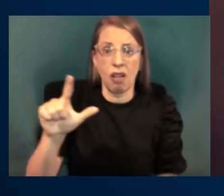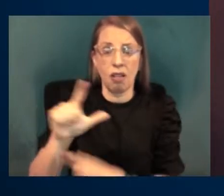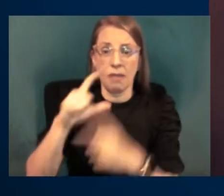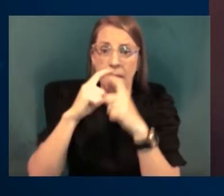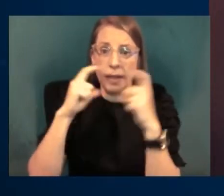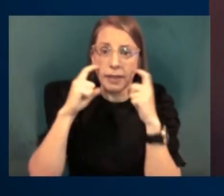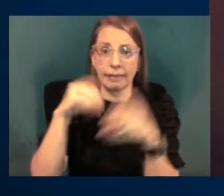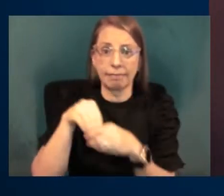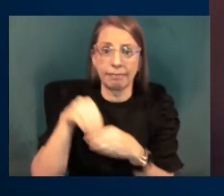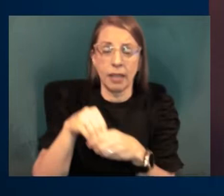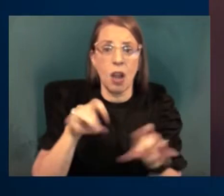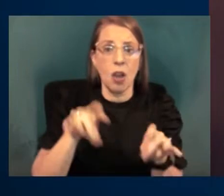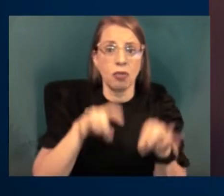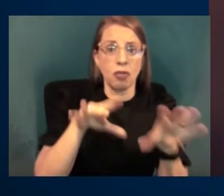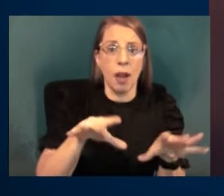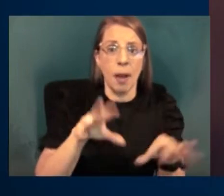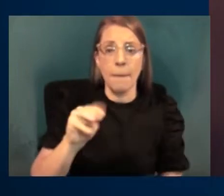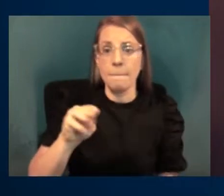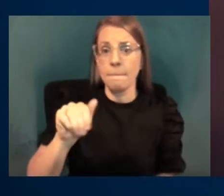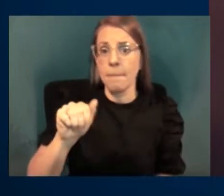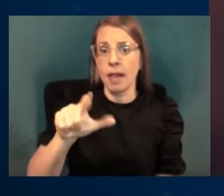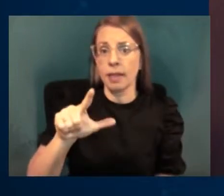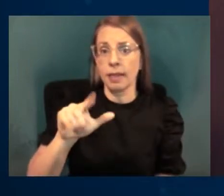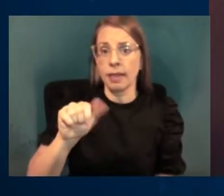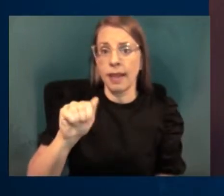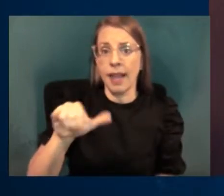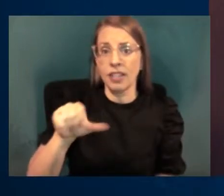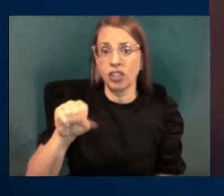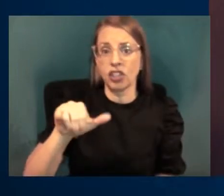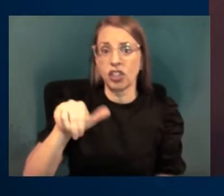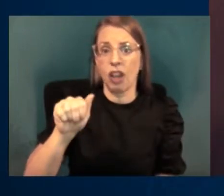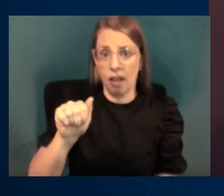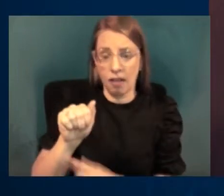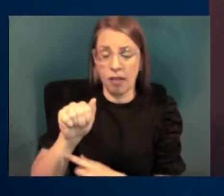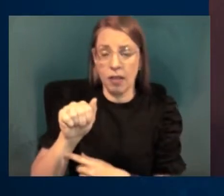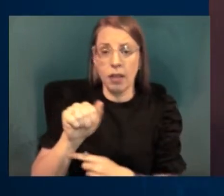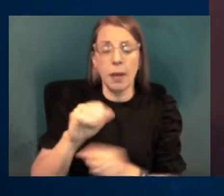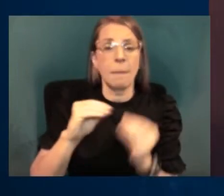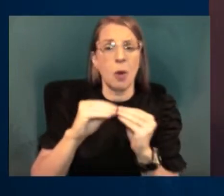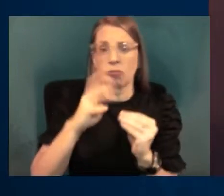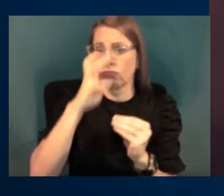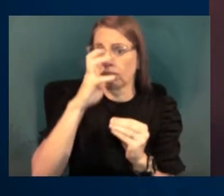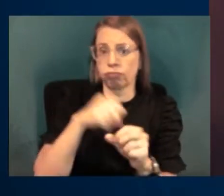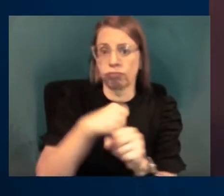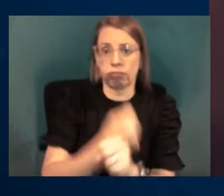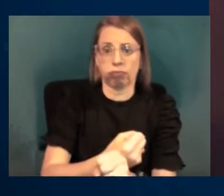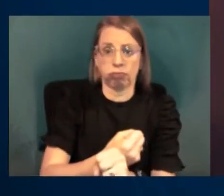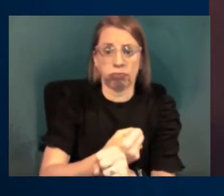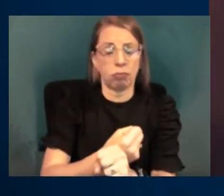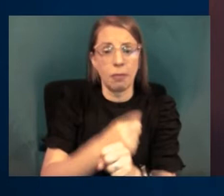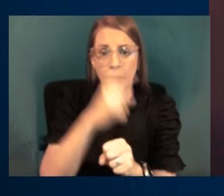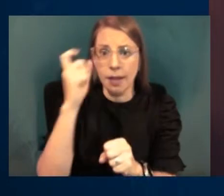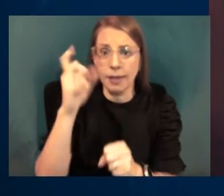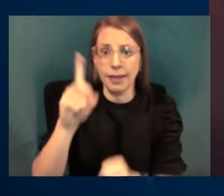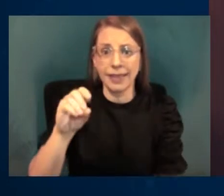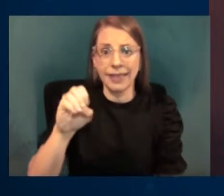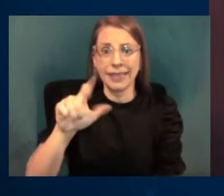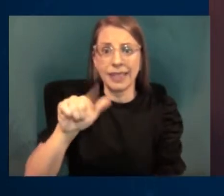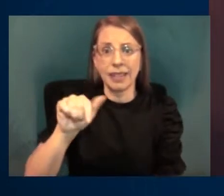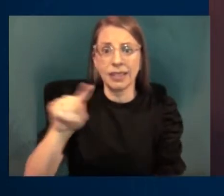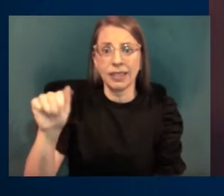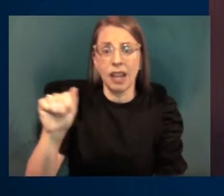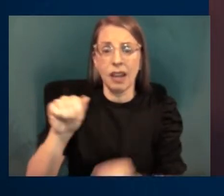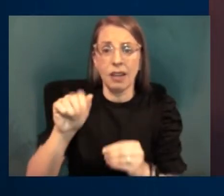are saying, Malaysia and others are saying, we're going to go back into more of a strict lockdown mode because this Delta virus is causing trouble and we don't have enough folks